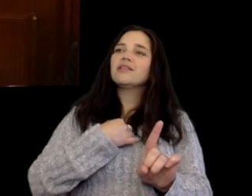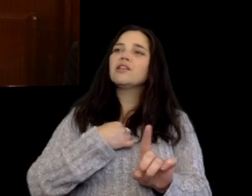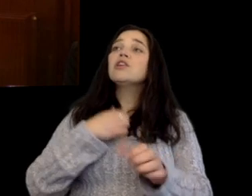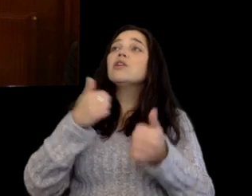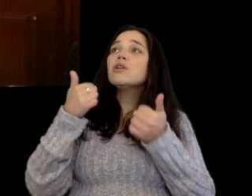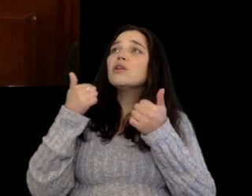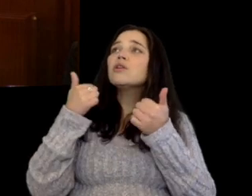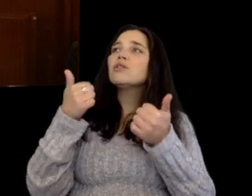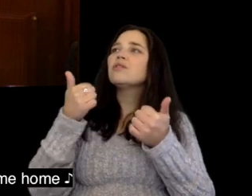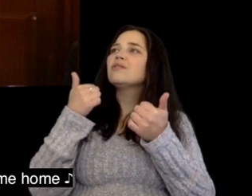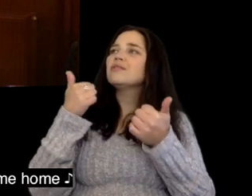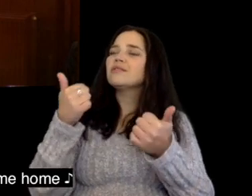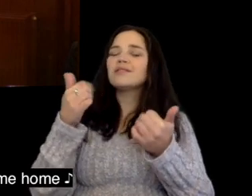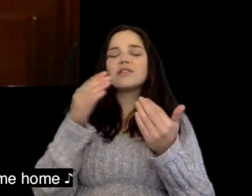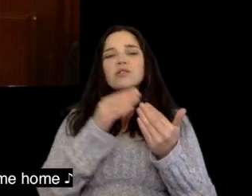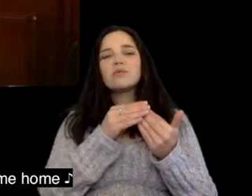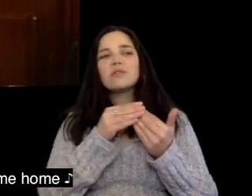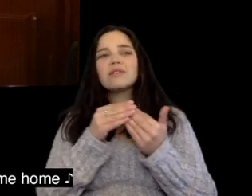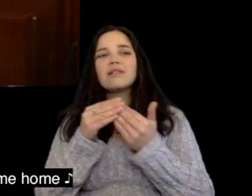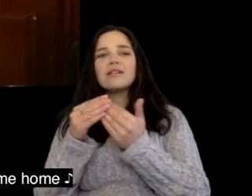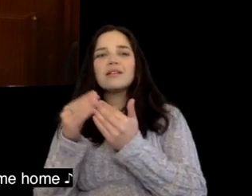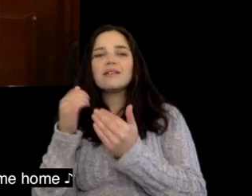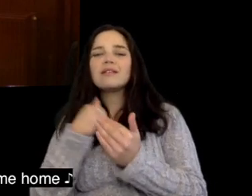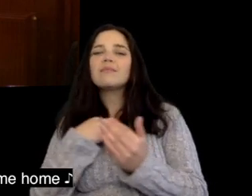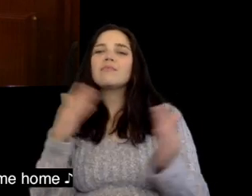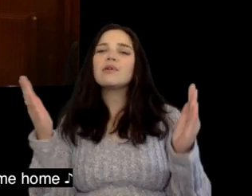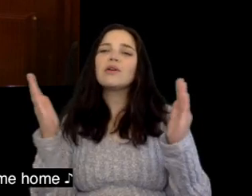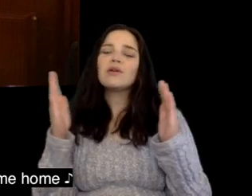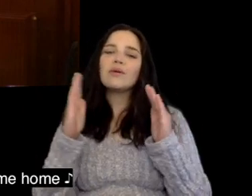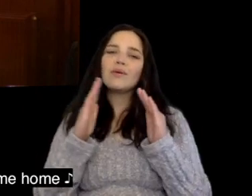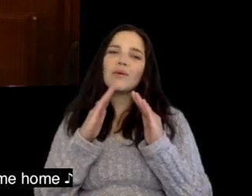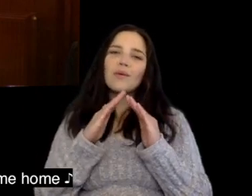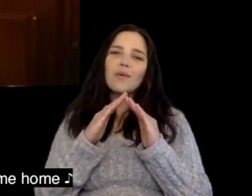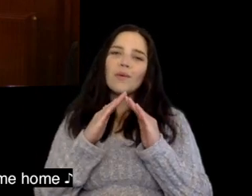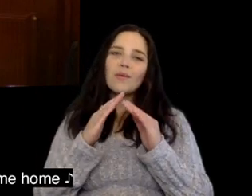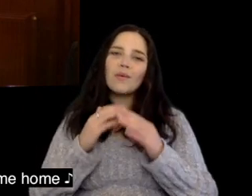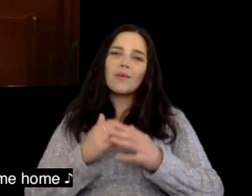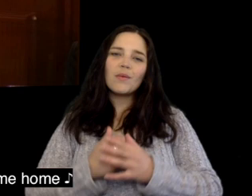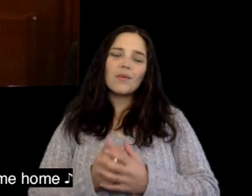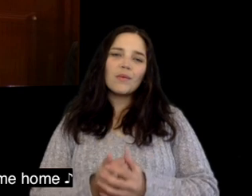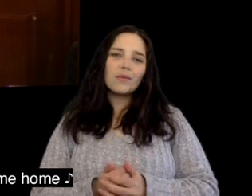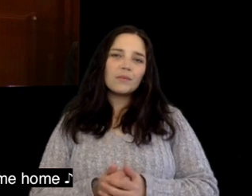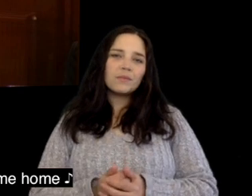follows me. Your goodness will lead me